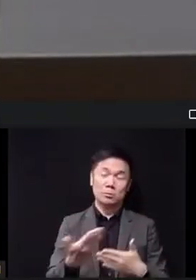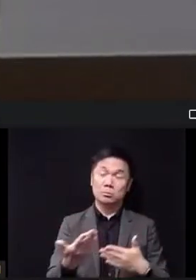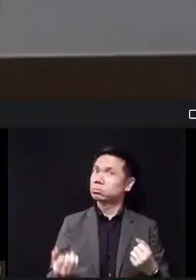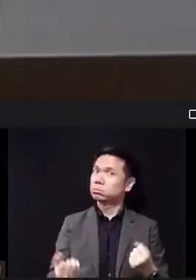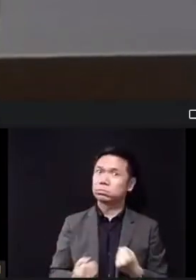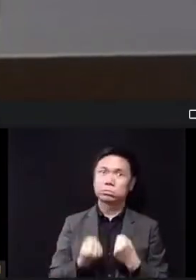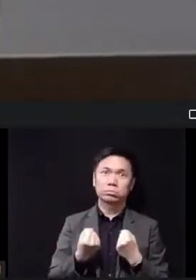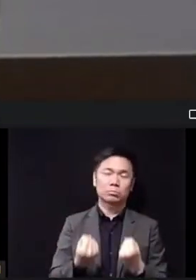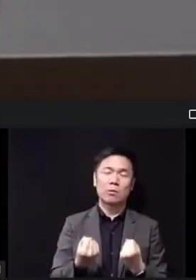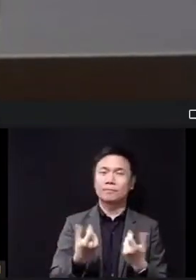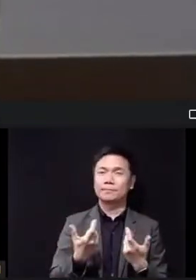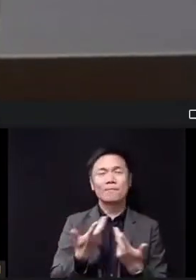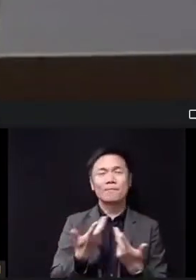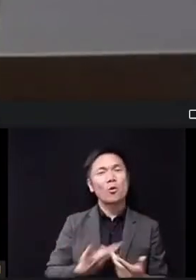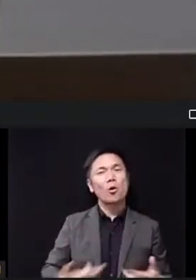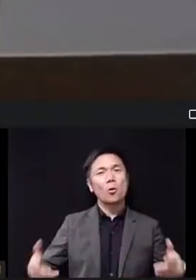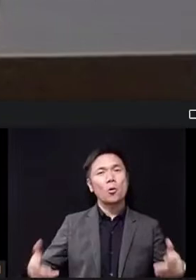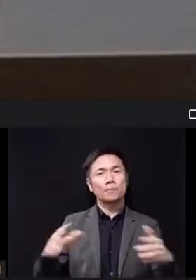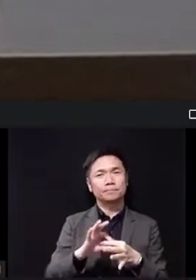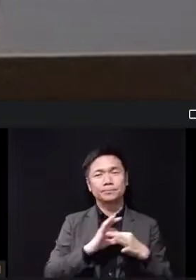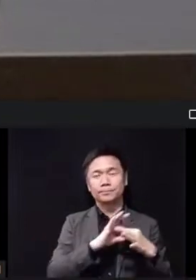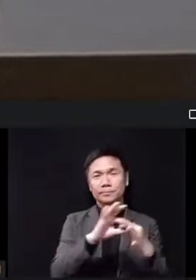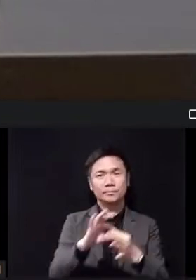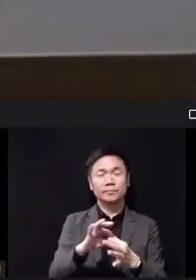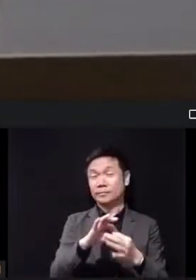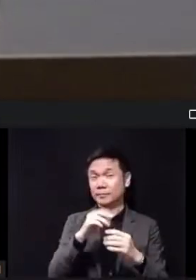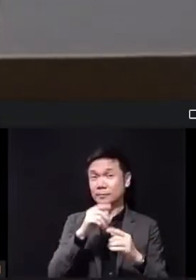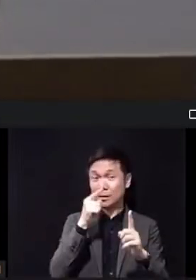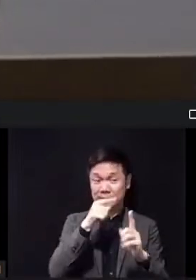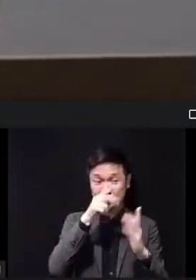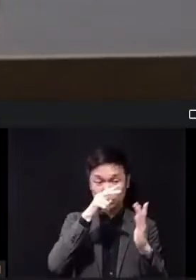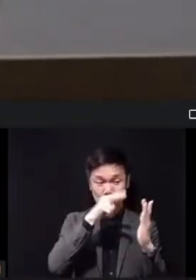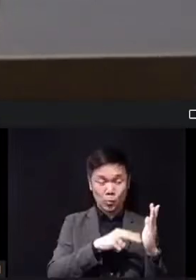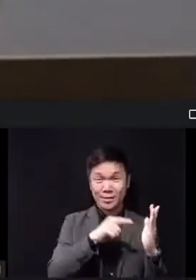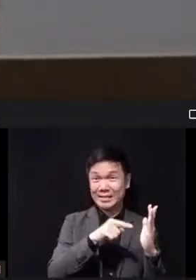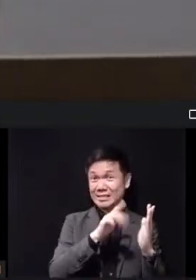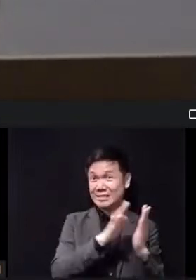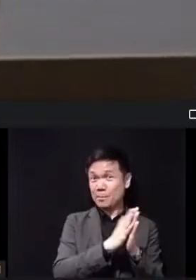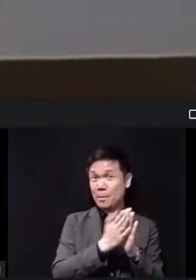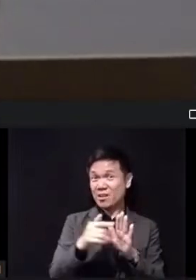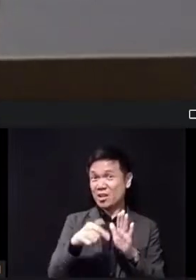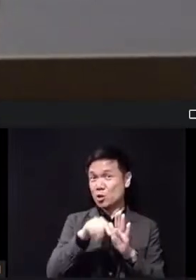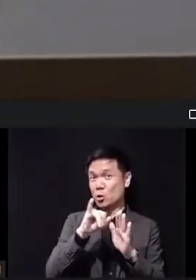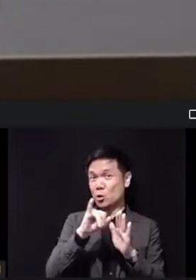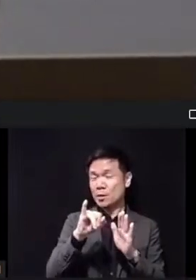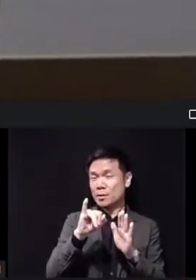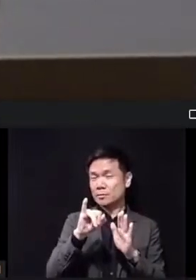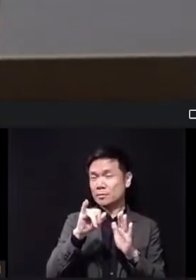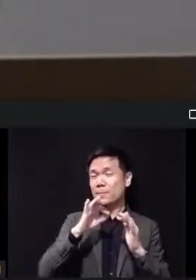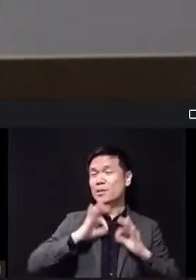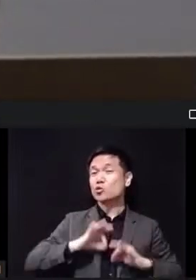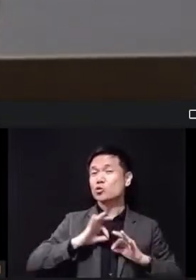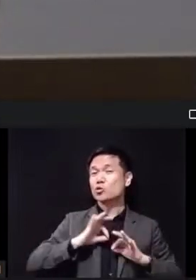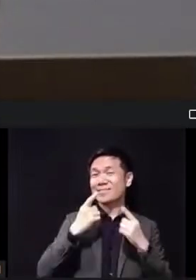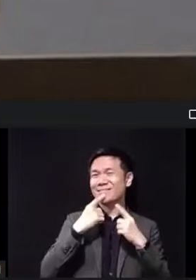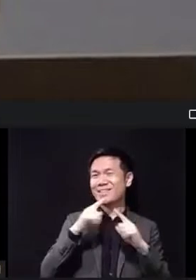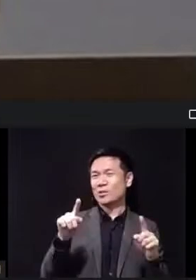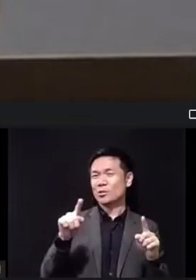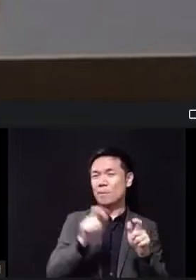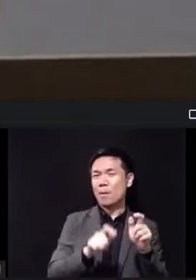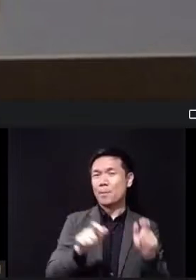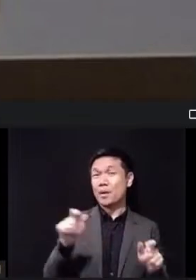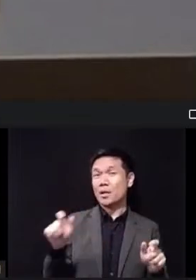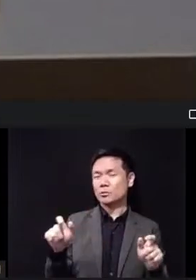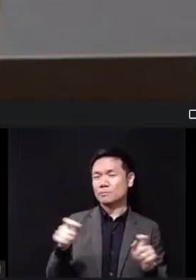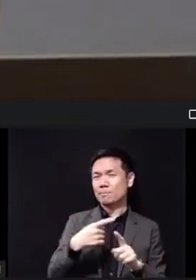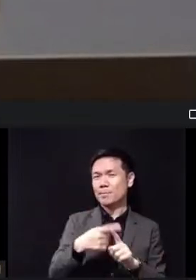Through our collective efforts, we have reviewed the implementation of the Asian and Pacific Ministerial Declaration on Population